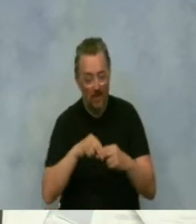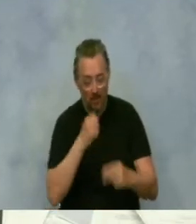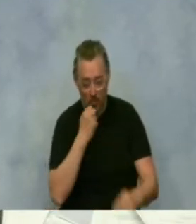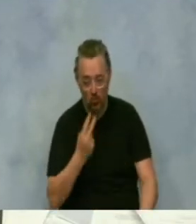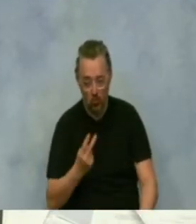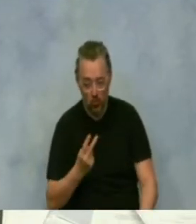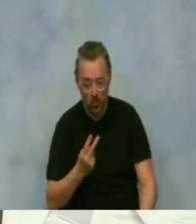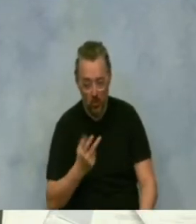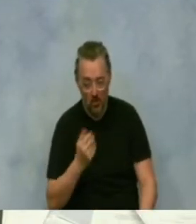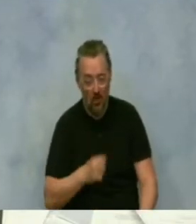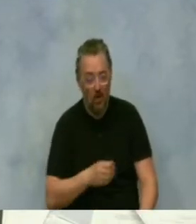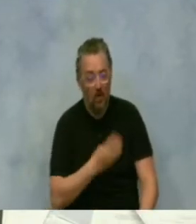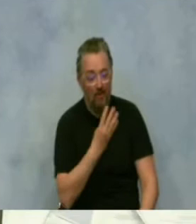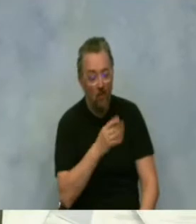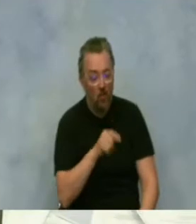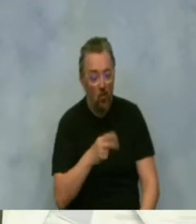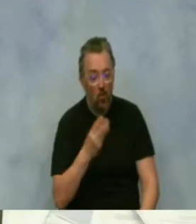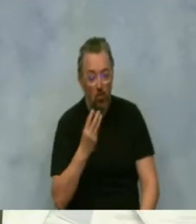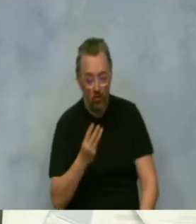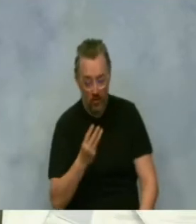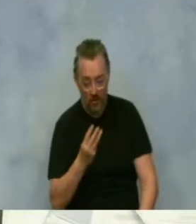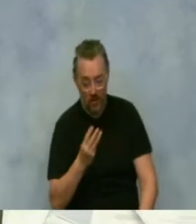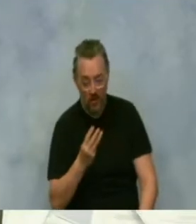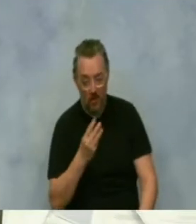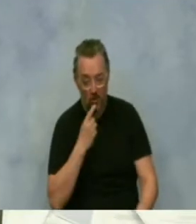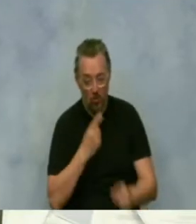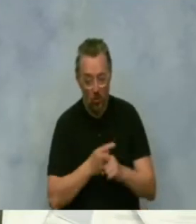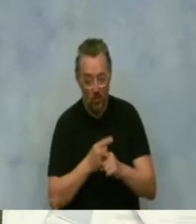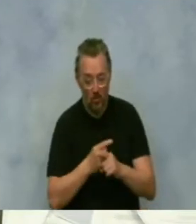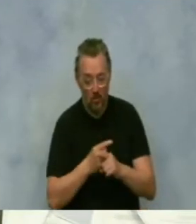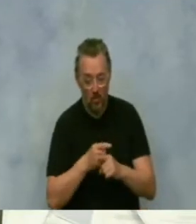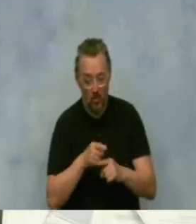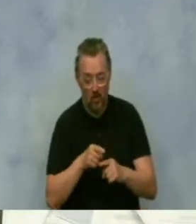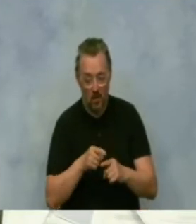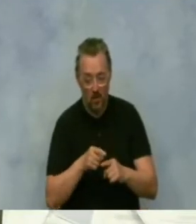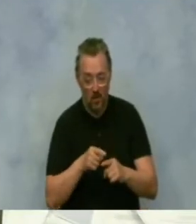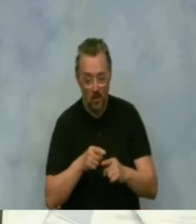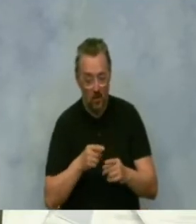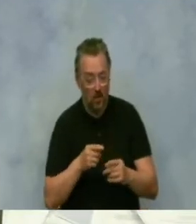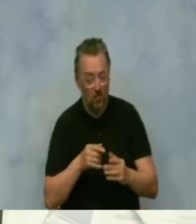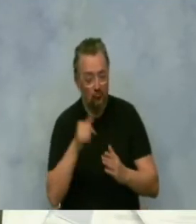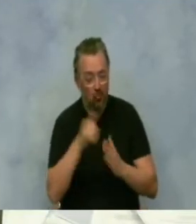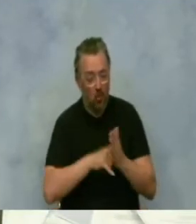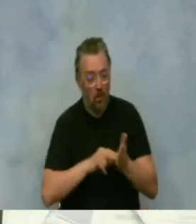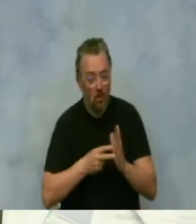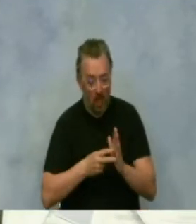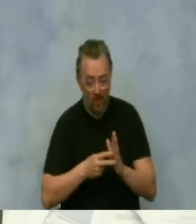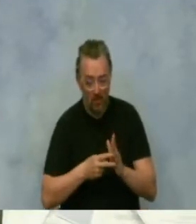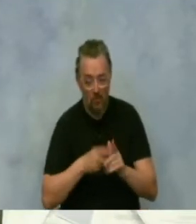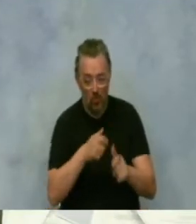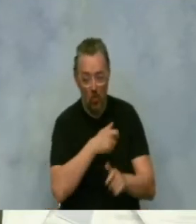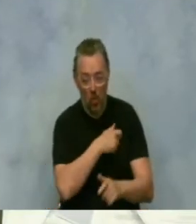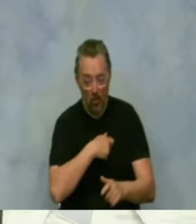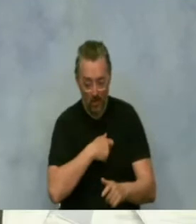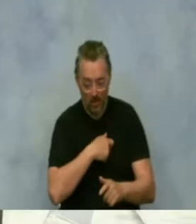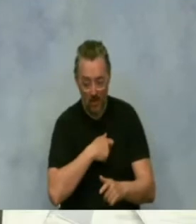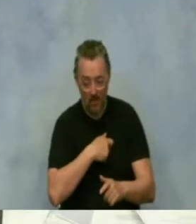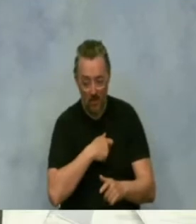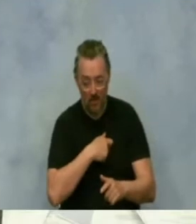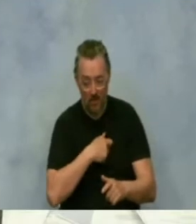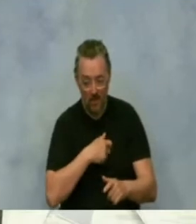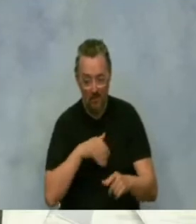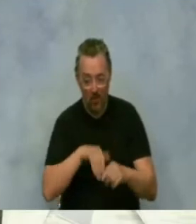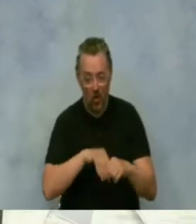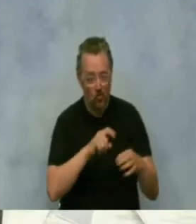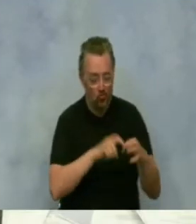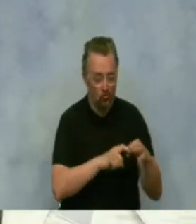While 4.3 notes arrangements for reporting progress with the resource plan to committee, which will be reported as we did today at Q4 and at Q2